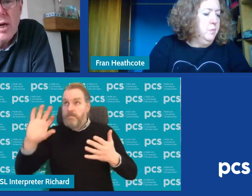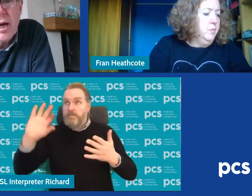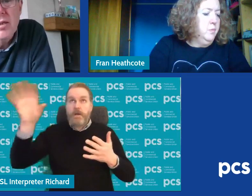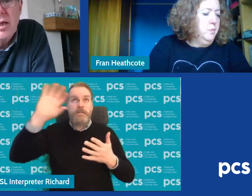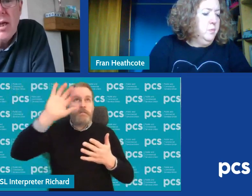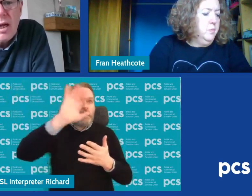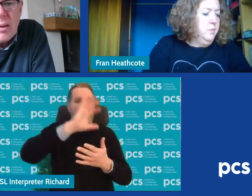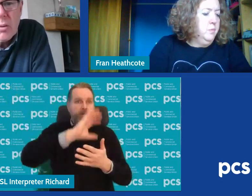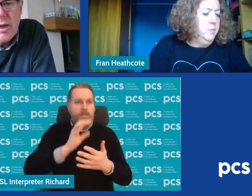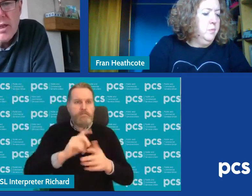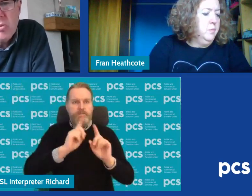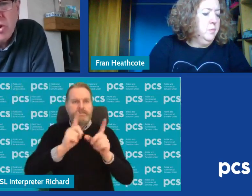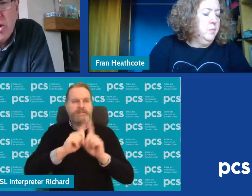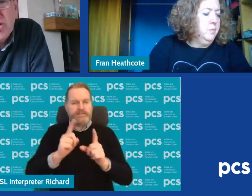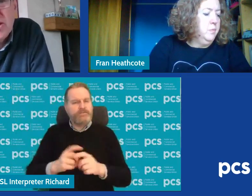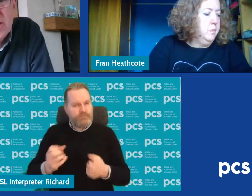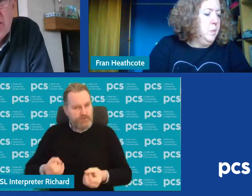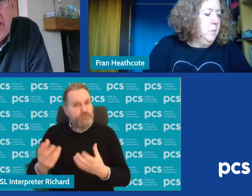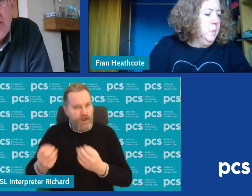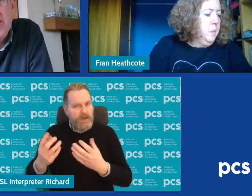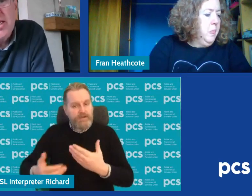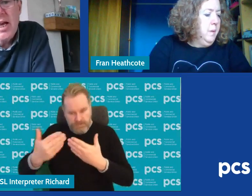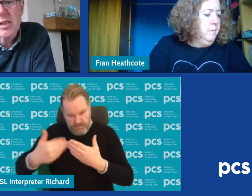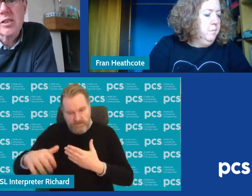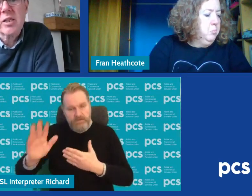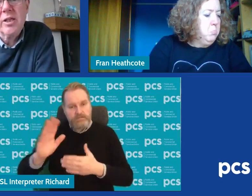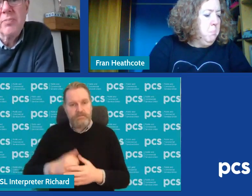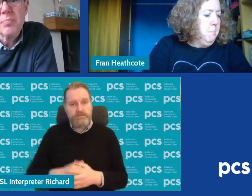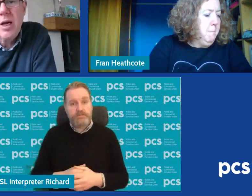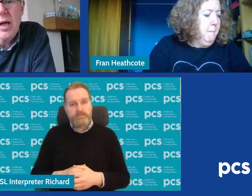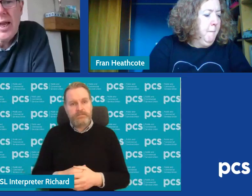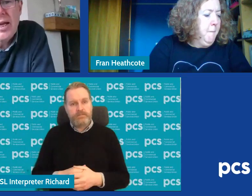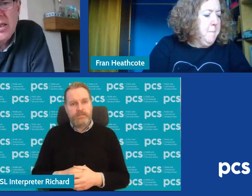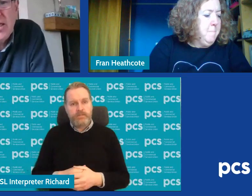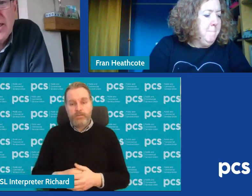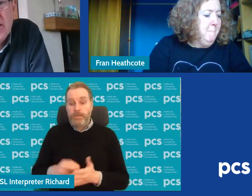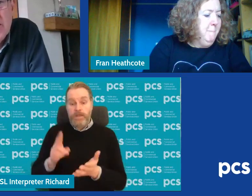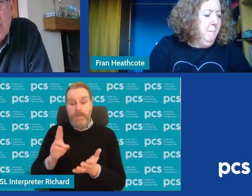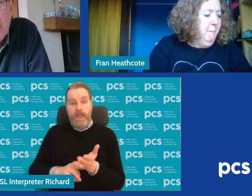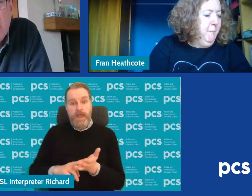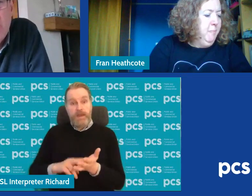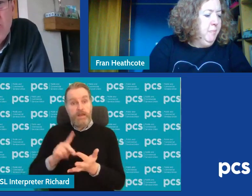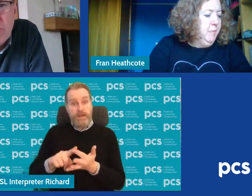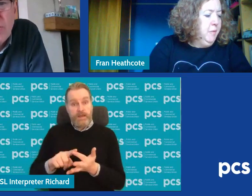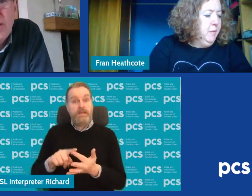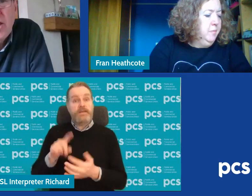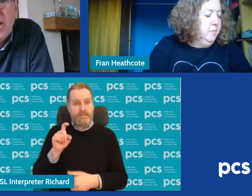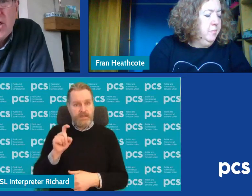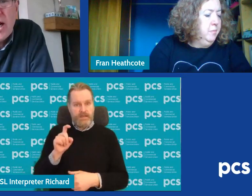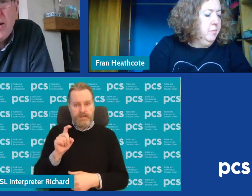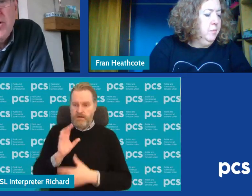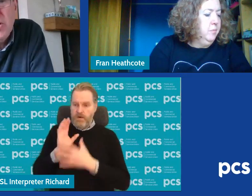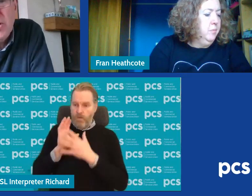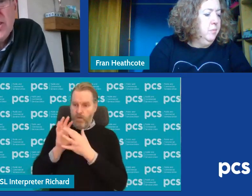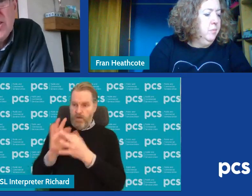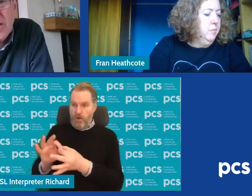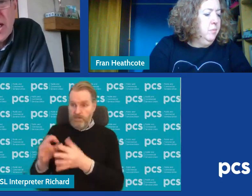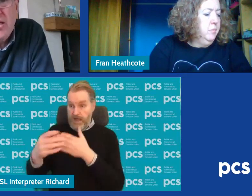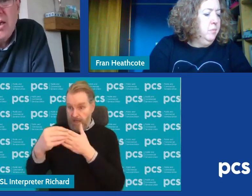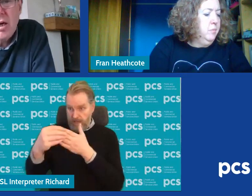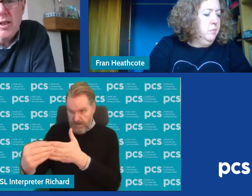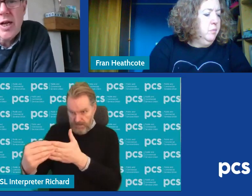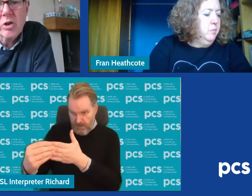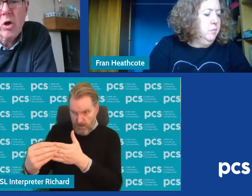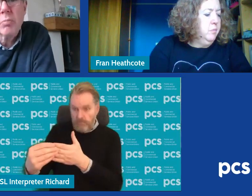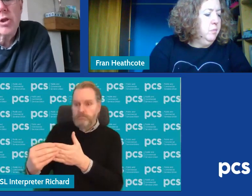to do that. And the way this works is that the NEC asks the elected leaders in each group to